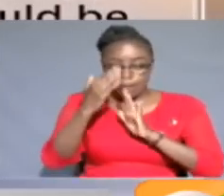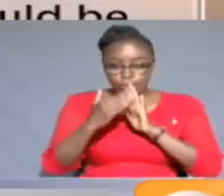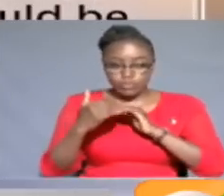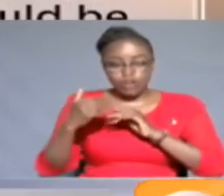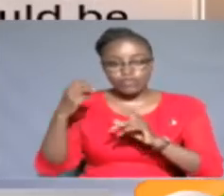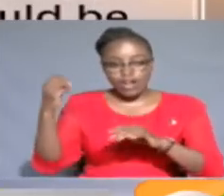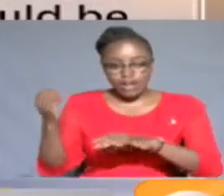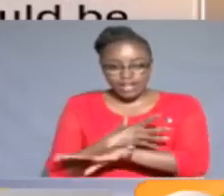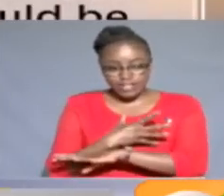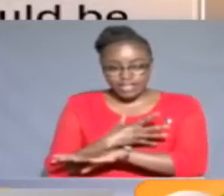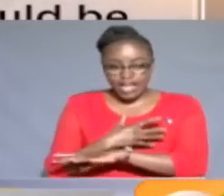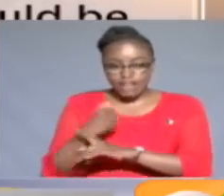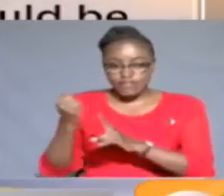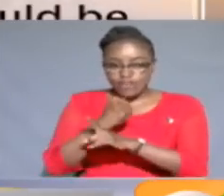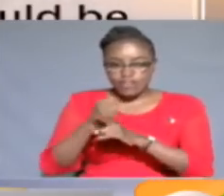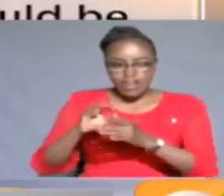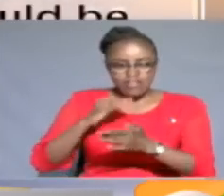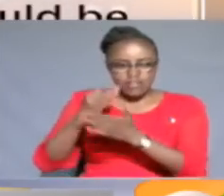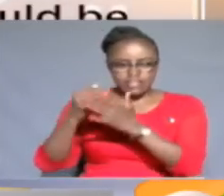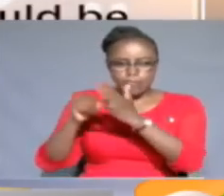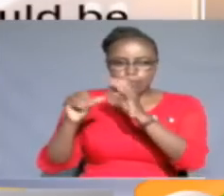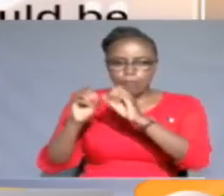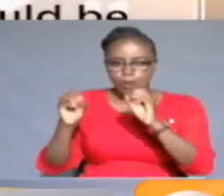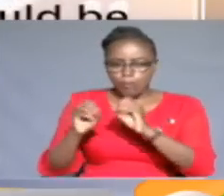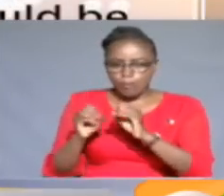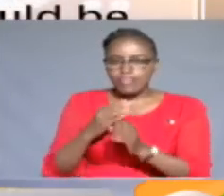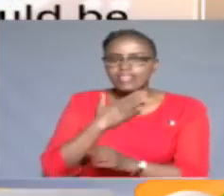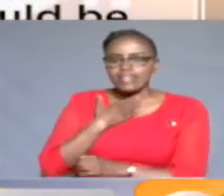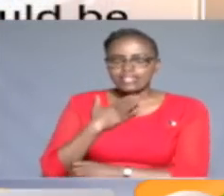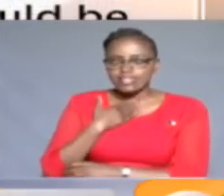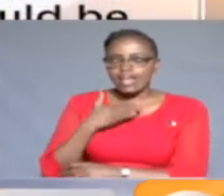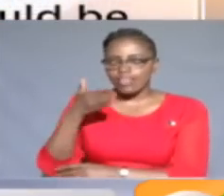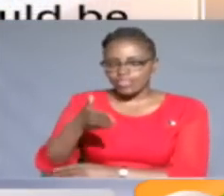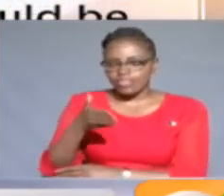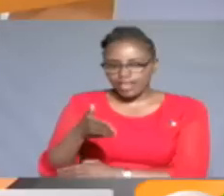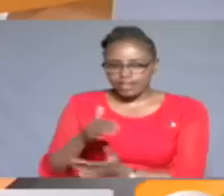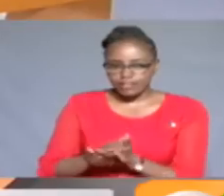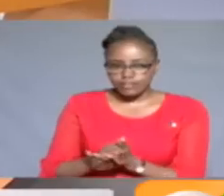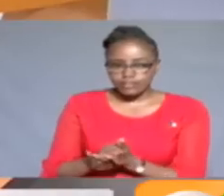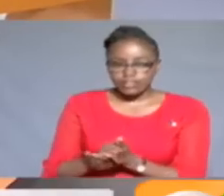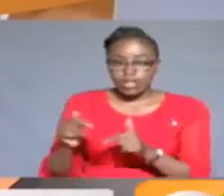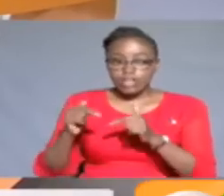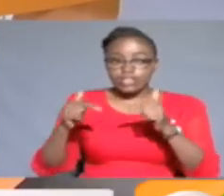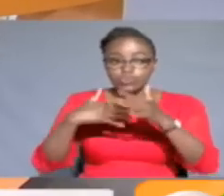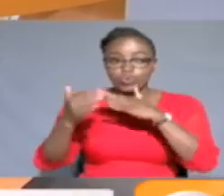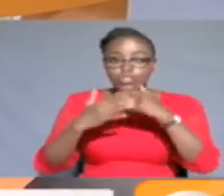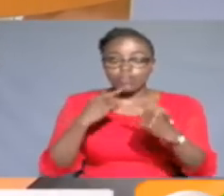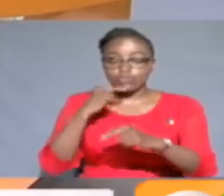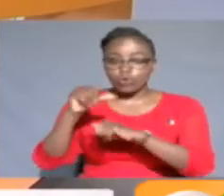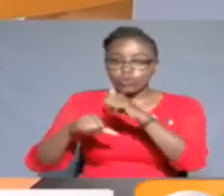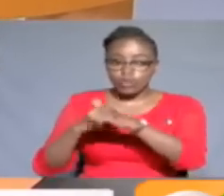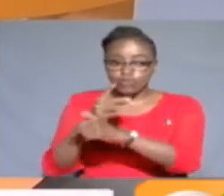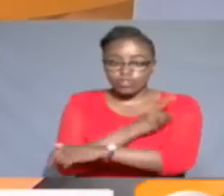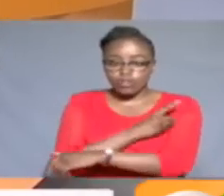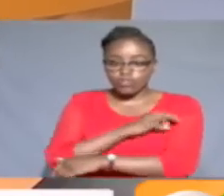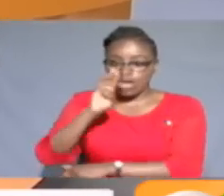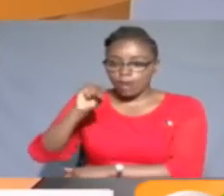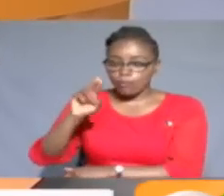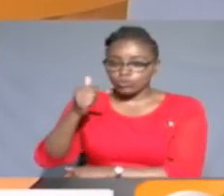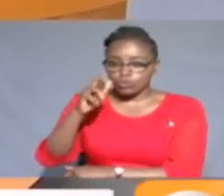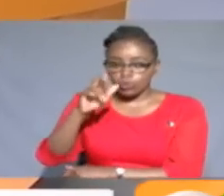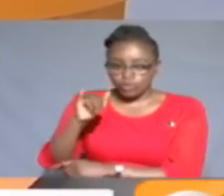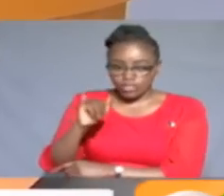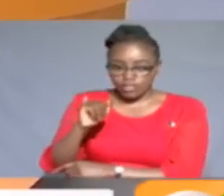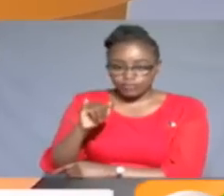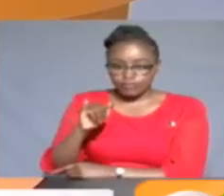cancer fight. Funds should not be the problem. The desire should be. Again, it's what you were talking about, Dr. Muturi. Finally,